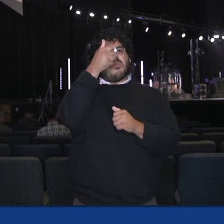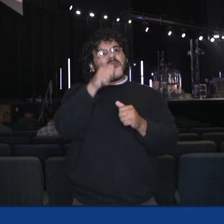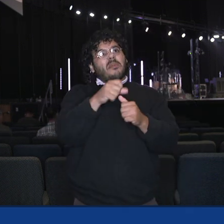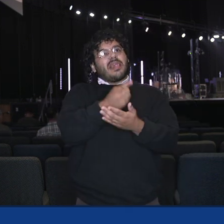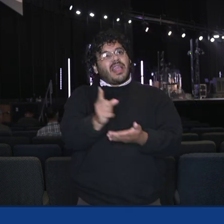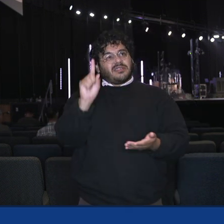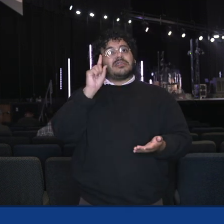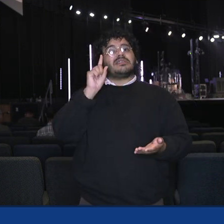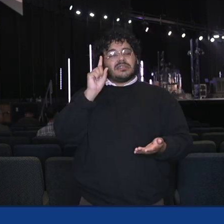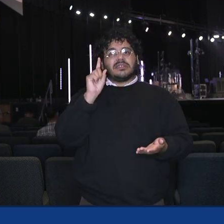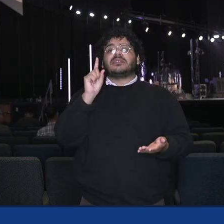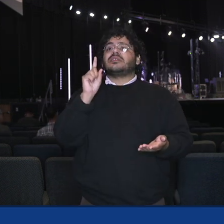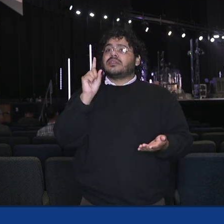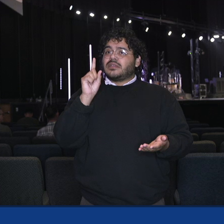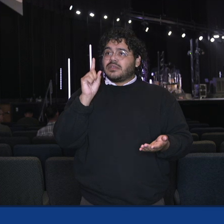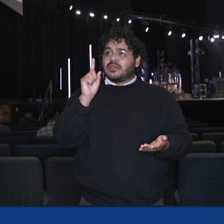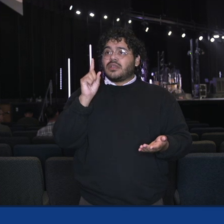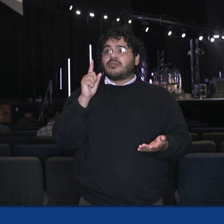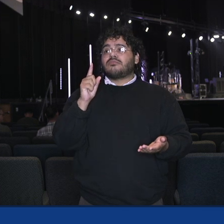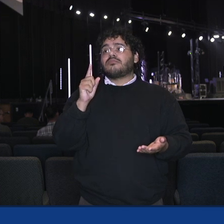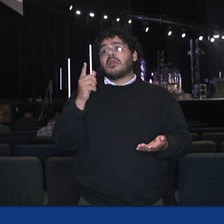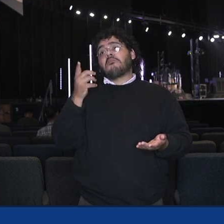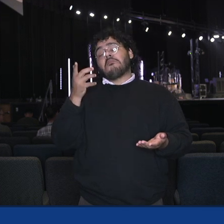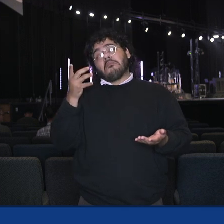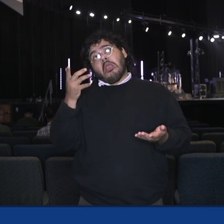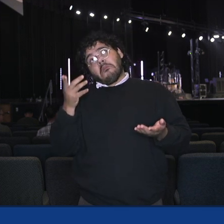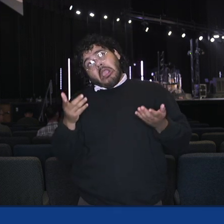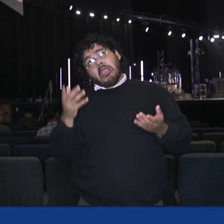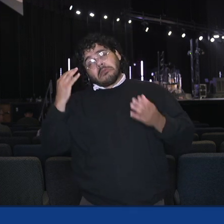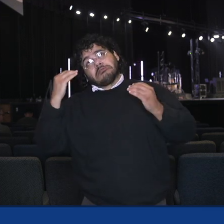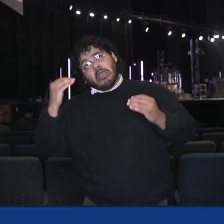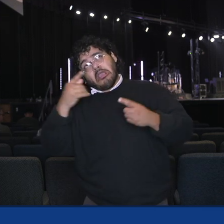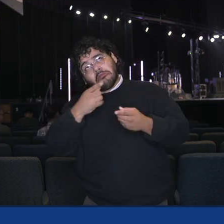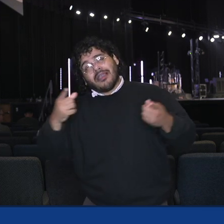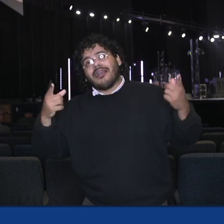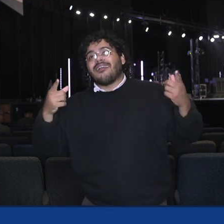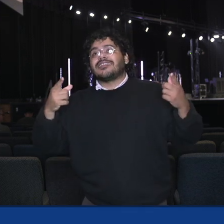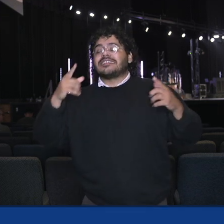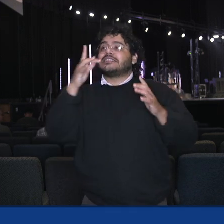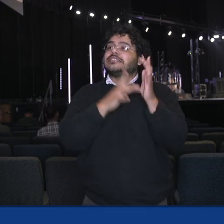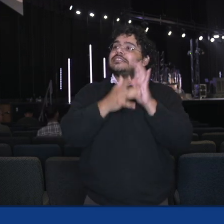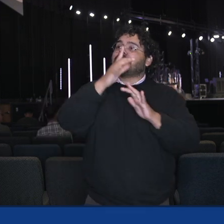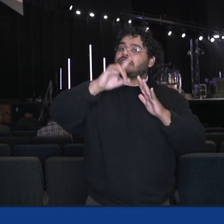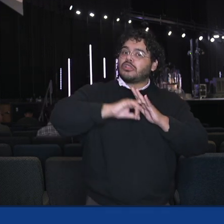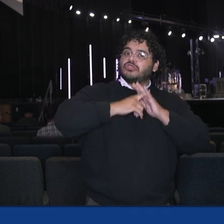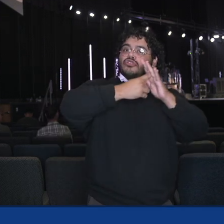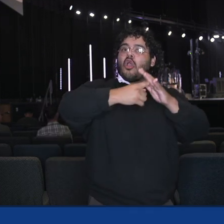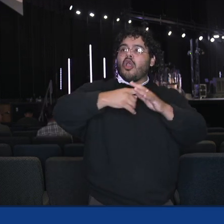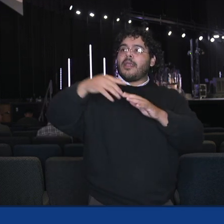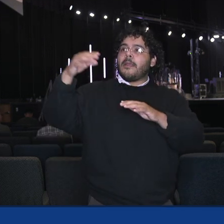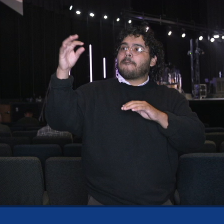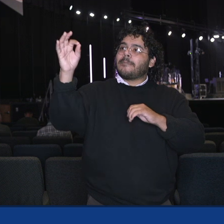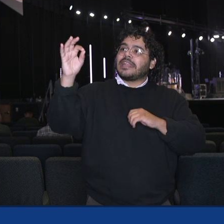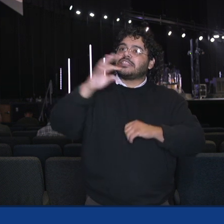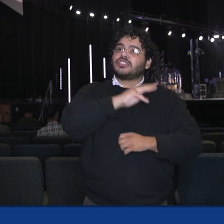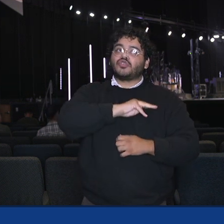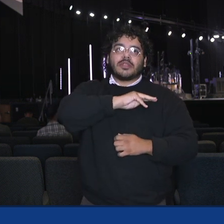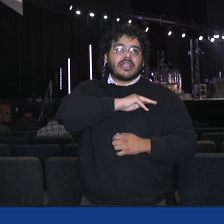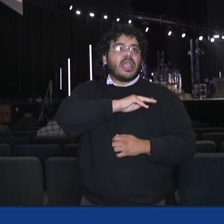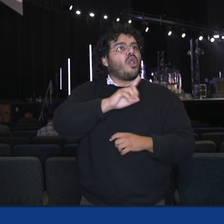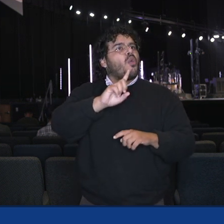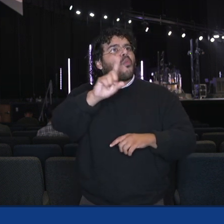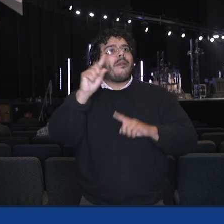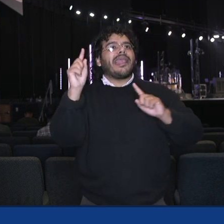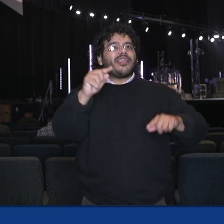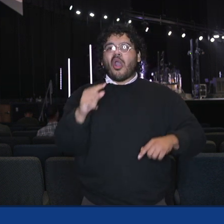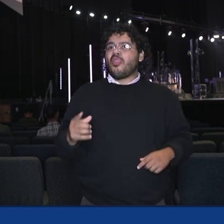week, you were maybe taught that when Jesus began his ministry, where did he go? Did he go to the biggest, most exceptional,